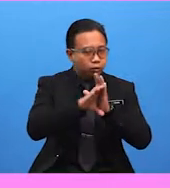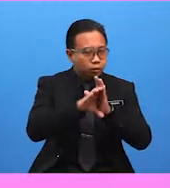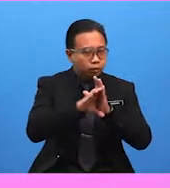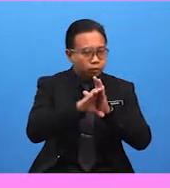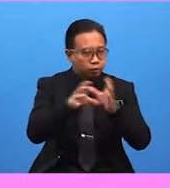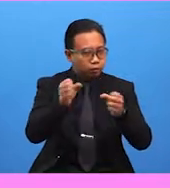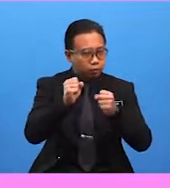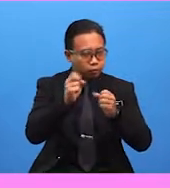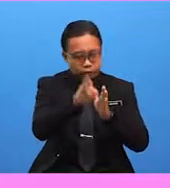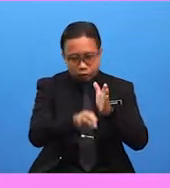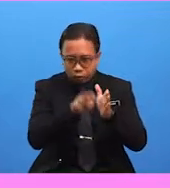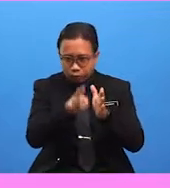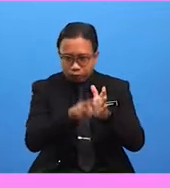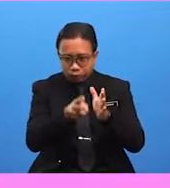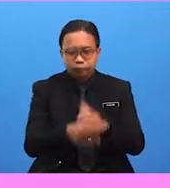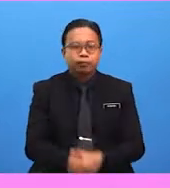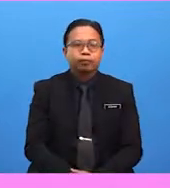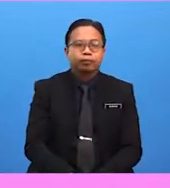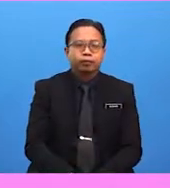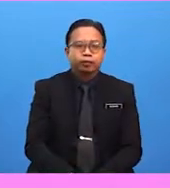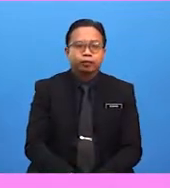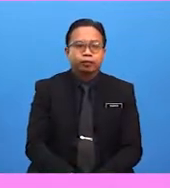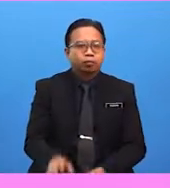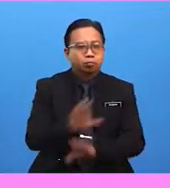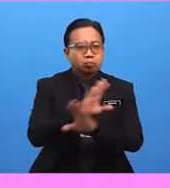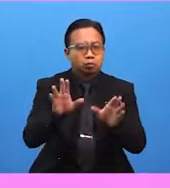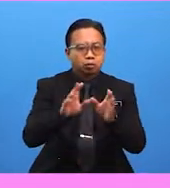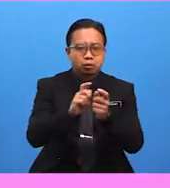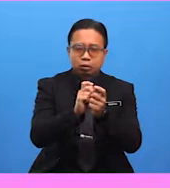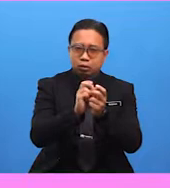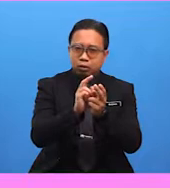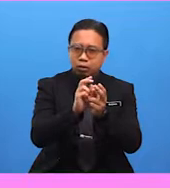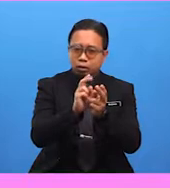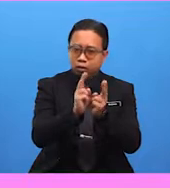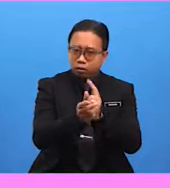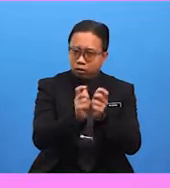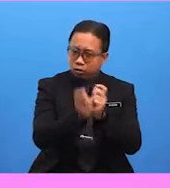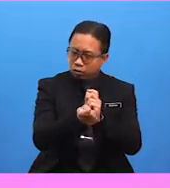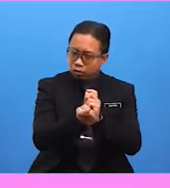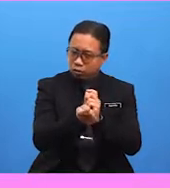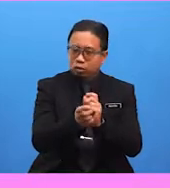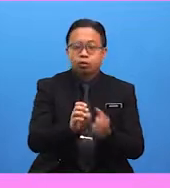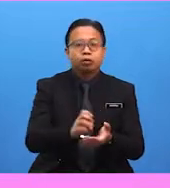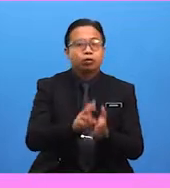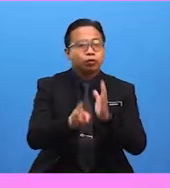and videos, cannot edit videos, nor create